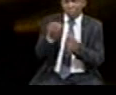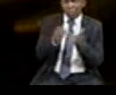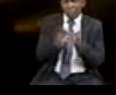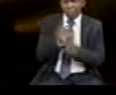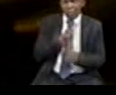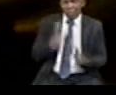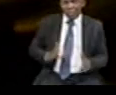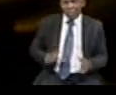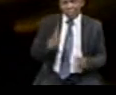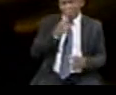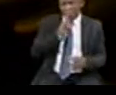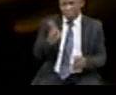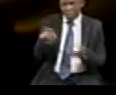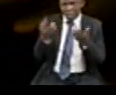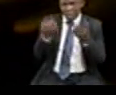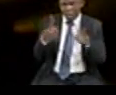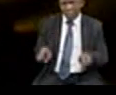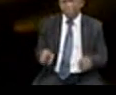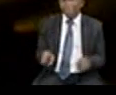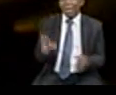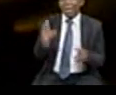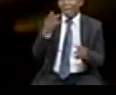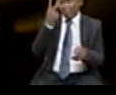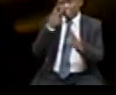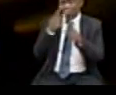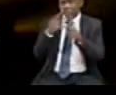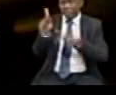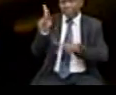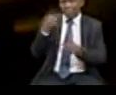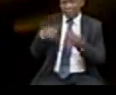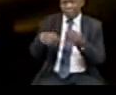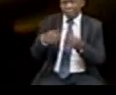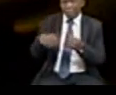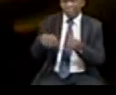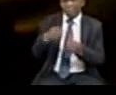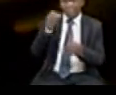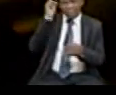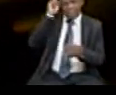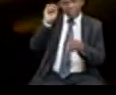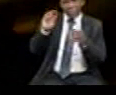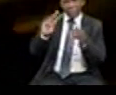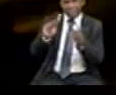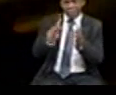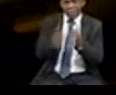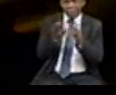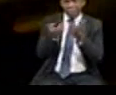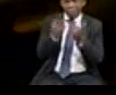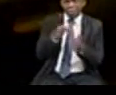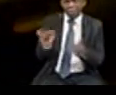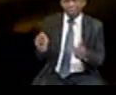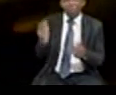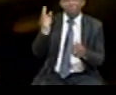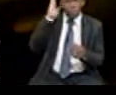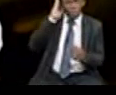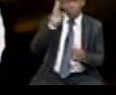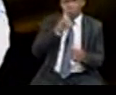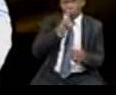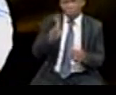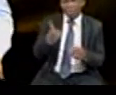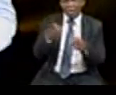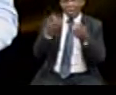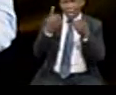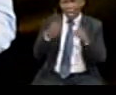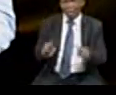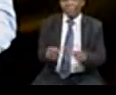pass, surely the prophecy concerning his second coming, the revelation and the prediction of his second coming will come to